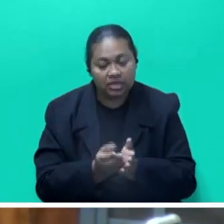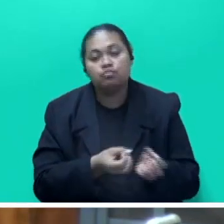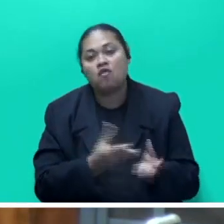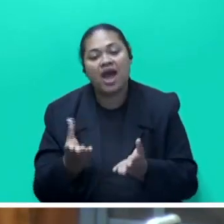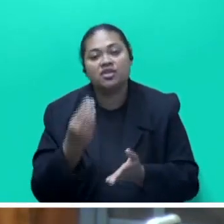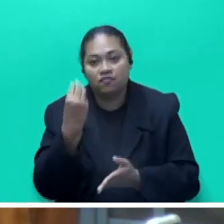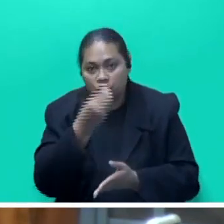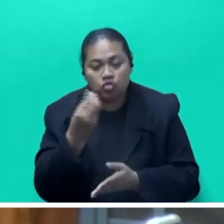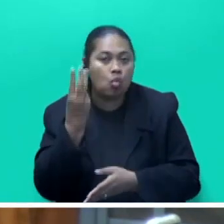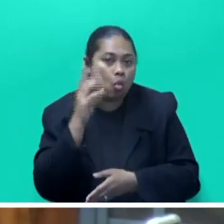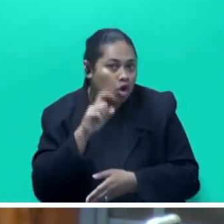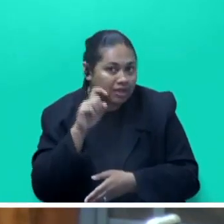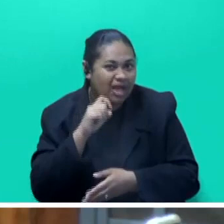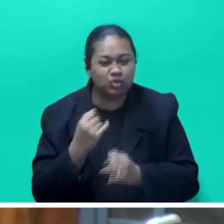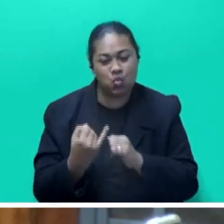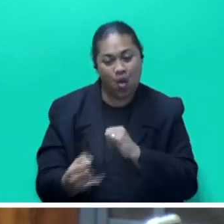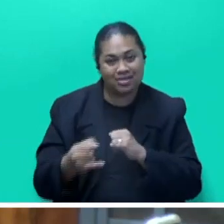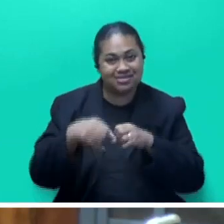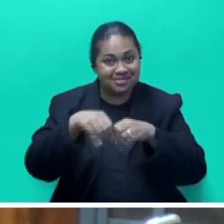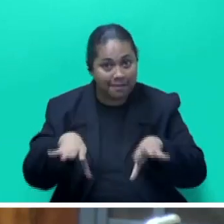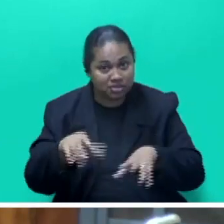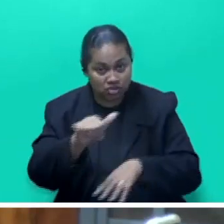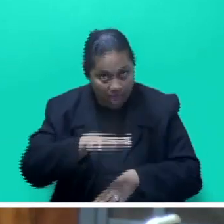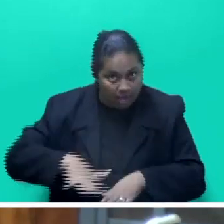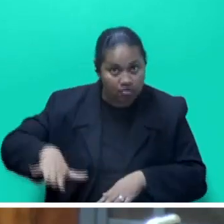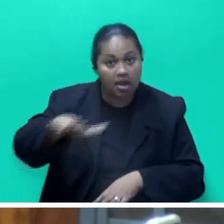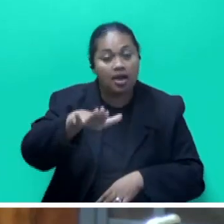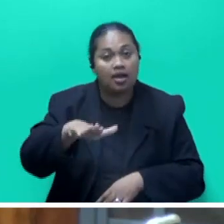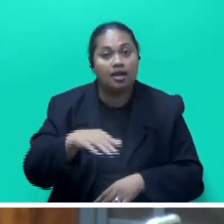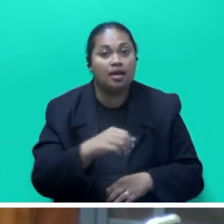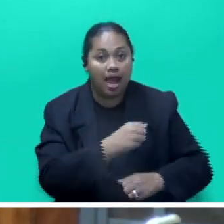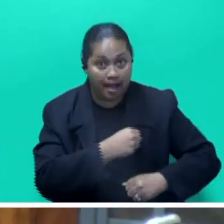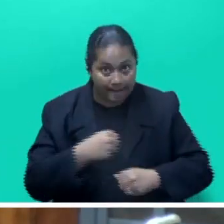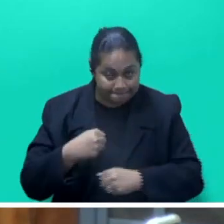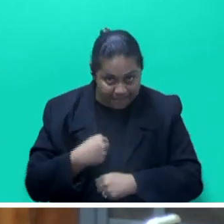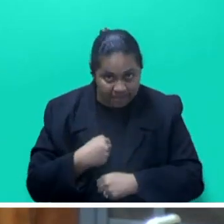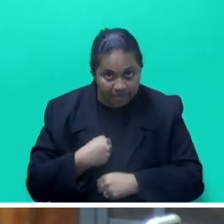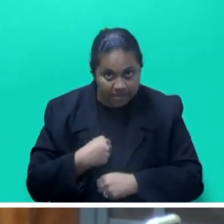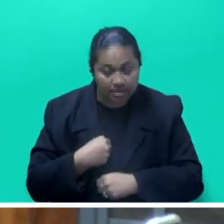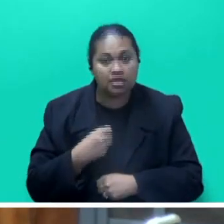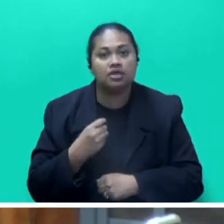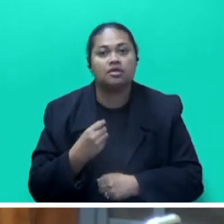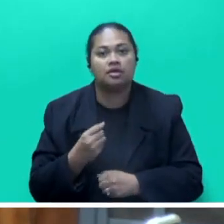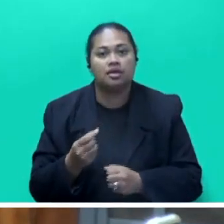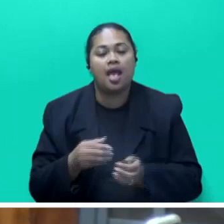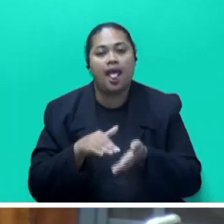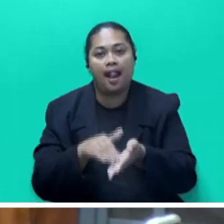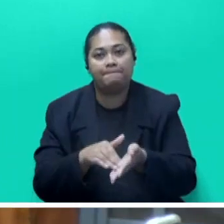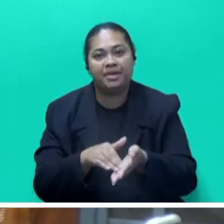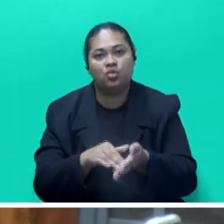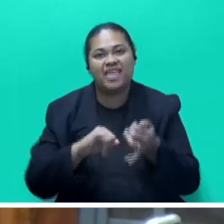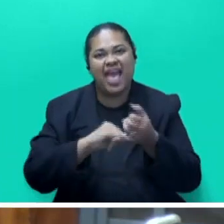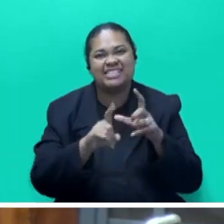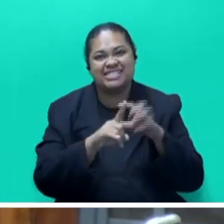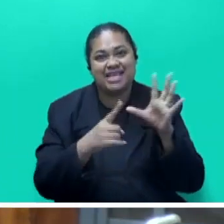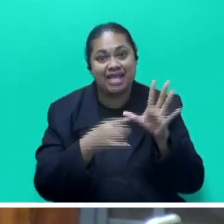to severely affected areas. And the RFMF has conducted a quick fix on the Villa SDA school that was instrumental in the reopening of that